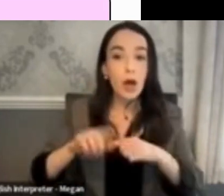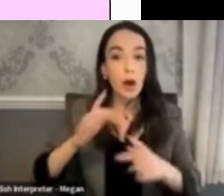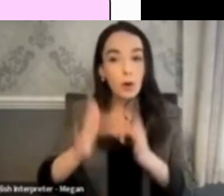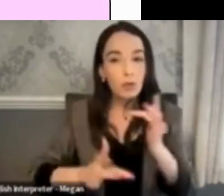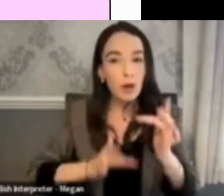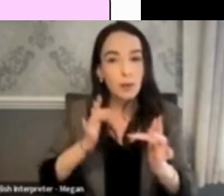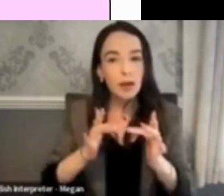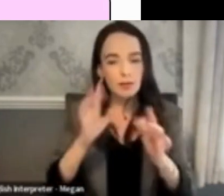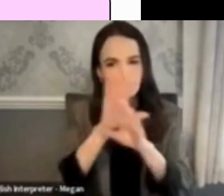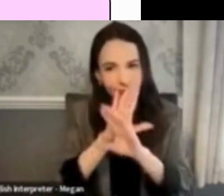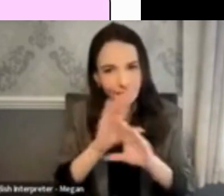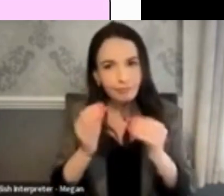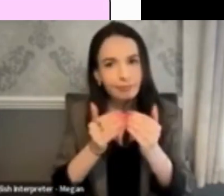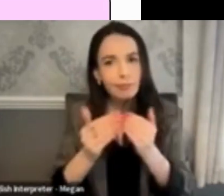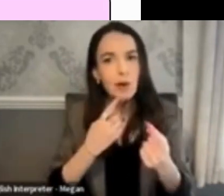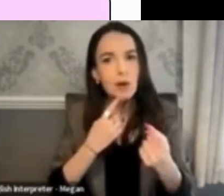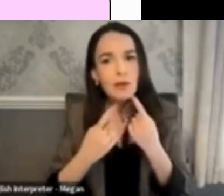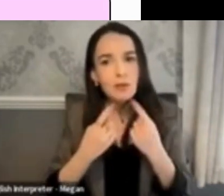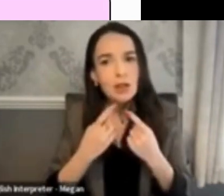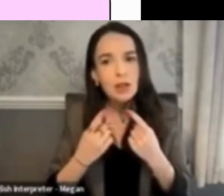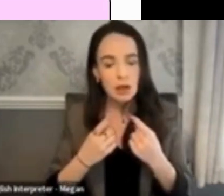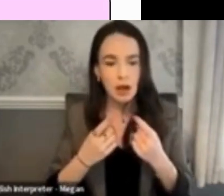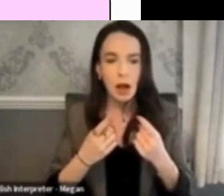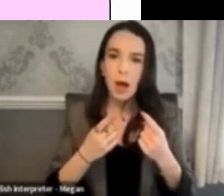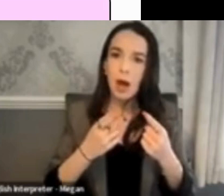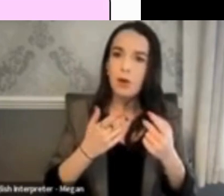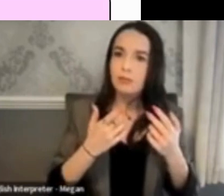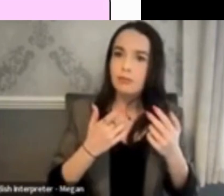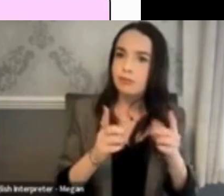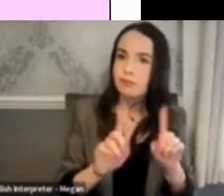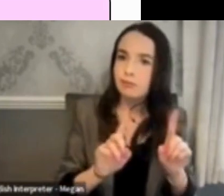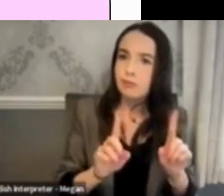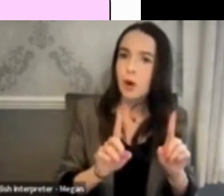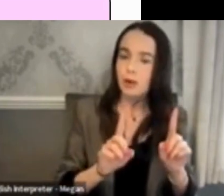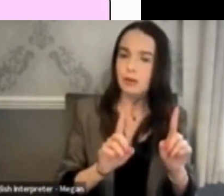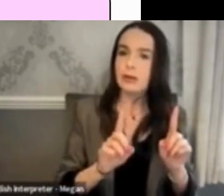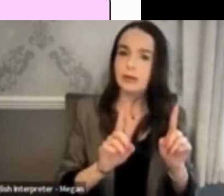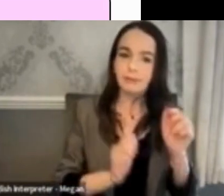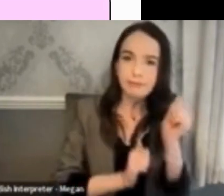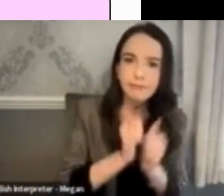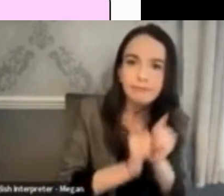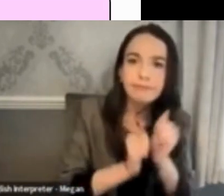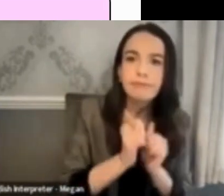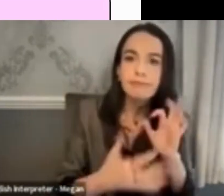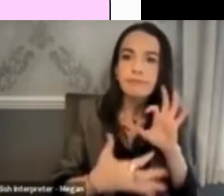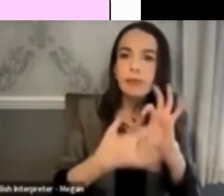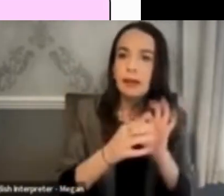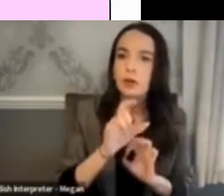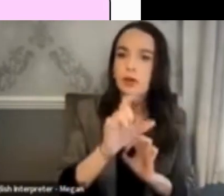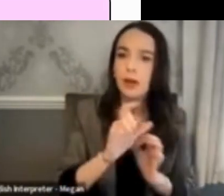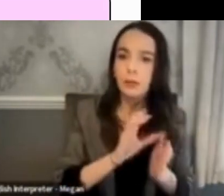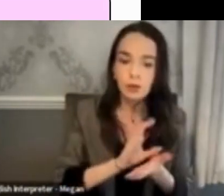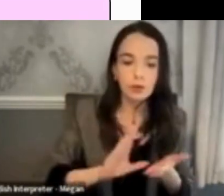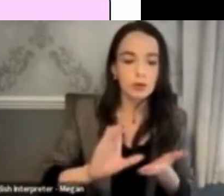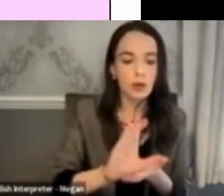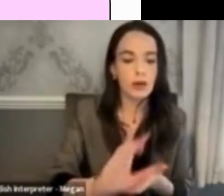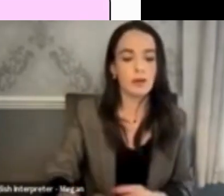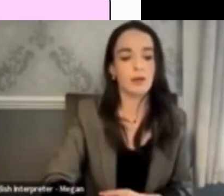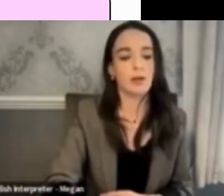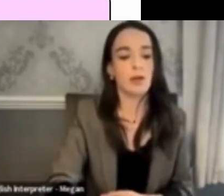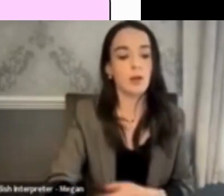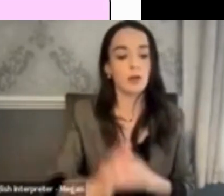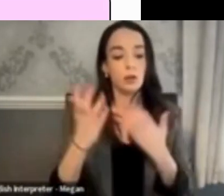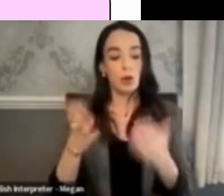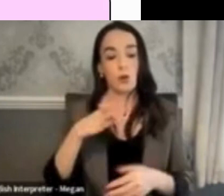the structure and the requirements of the Capital Grant. As a reminder, HLOs will receive a conditional offer for the